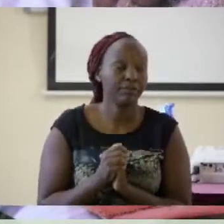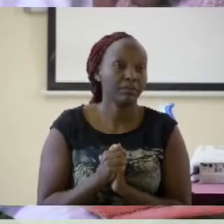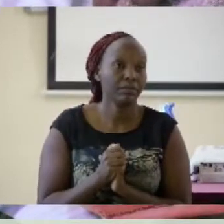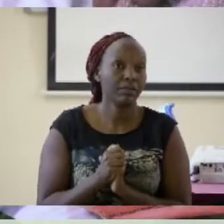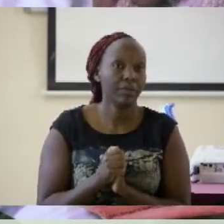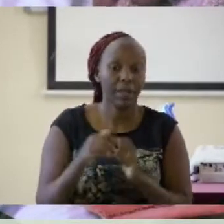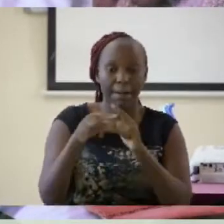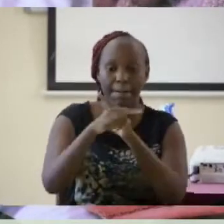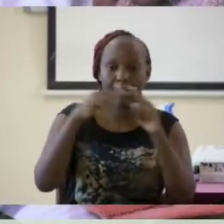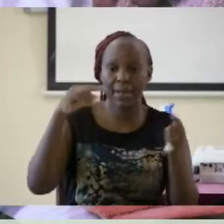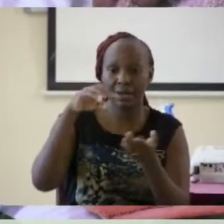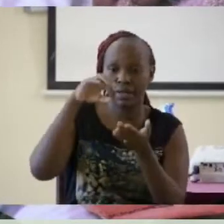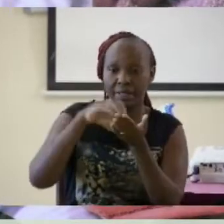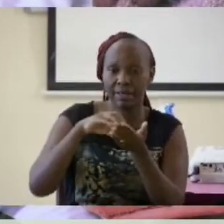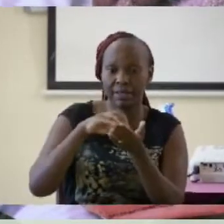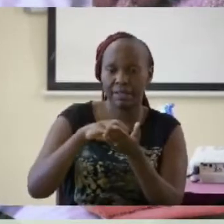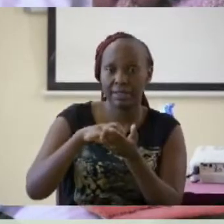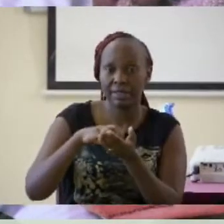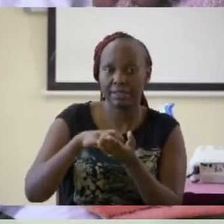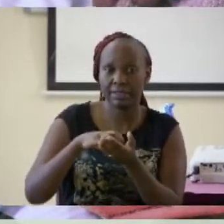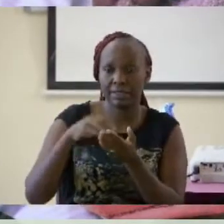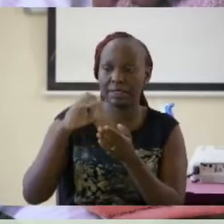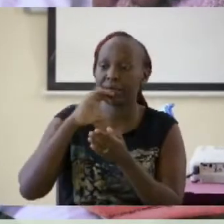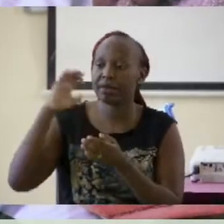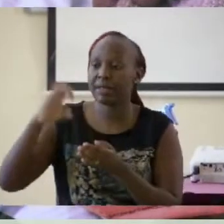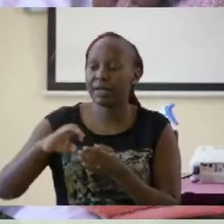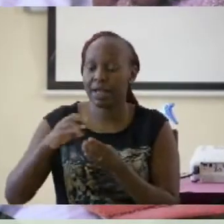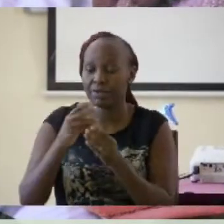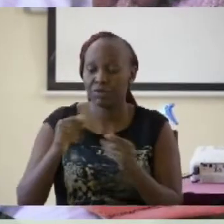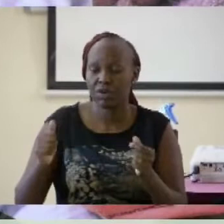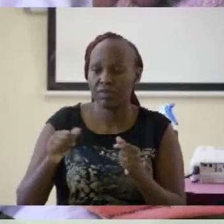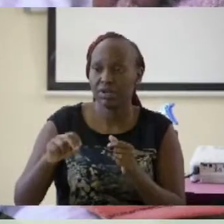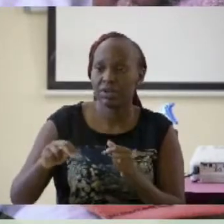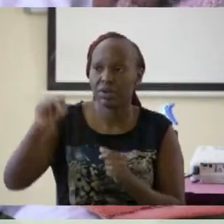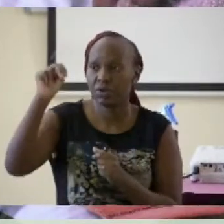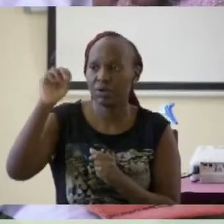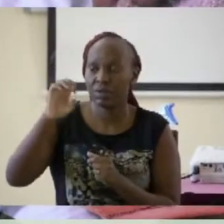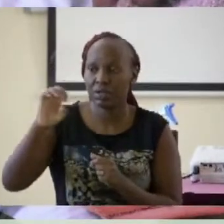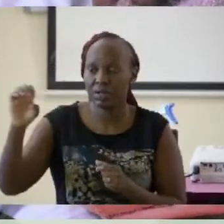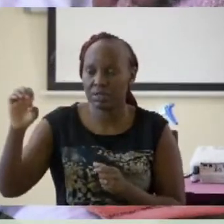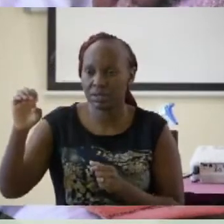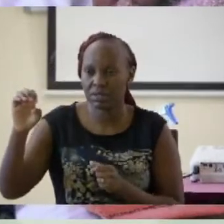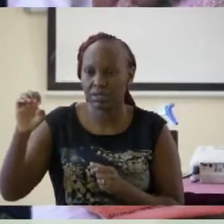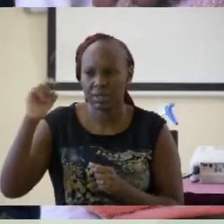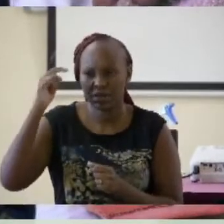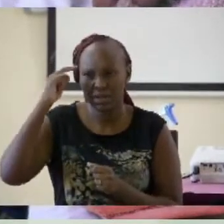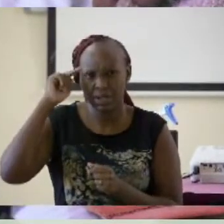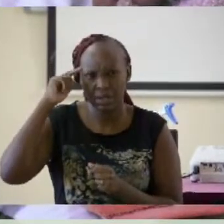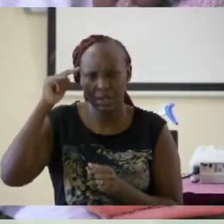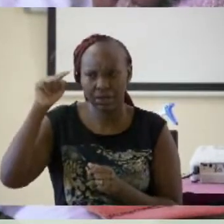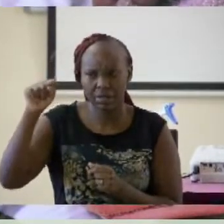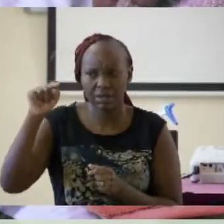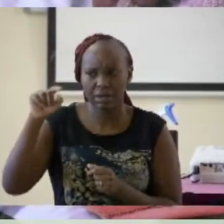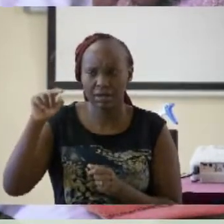the murder case that was handled by the elders in Northeastern, by I think the Blue case,